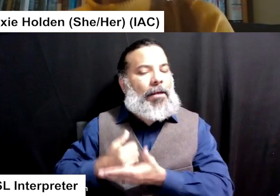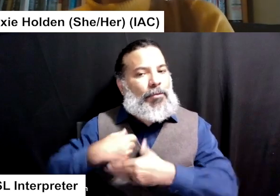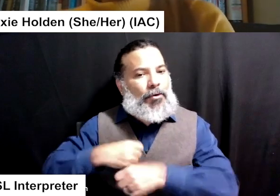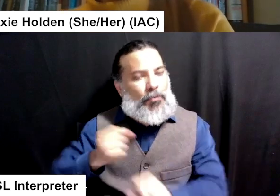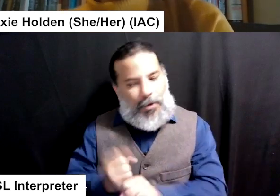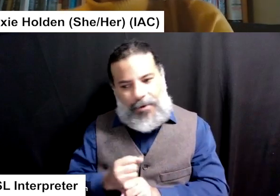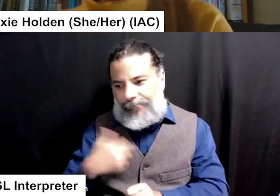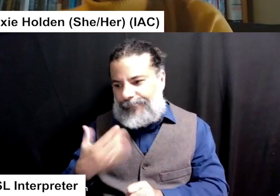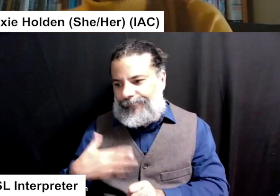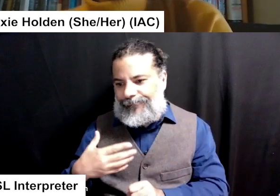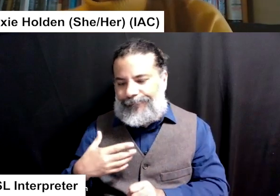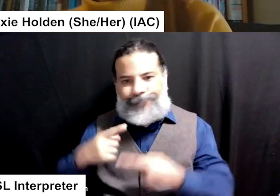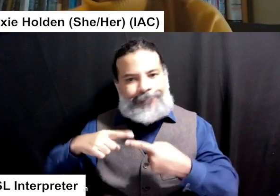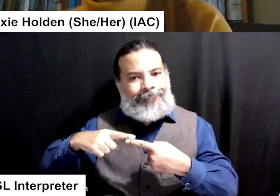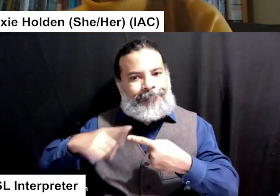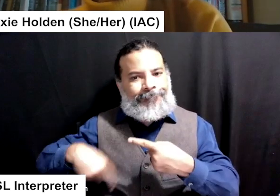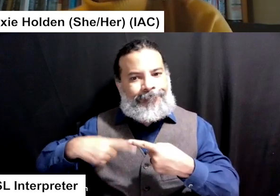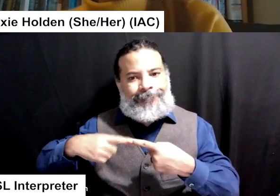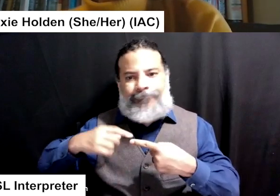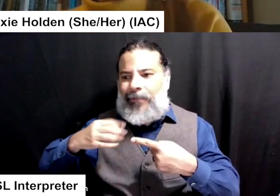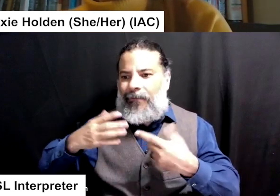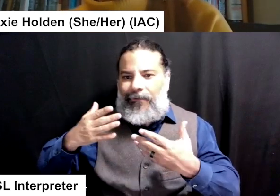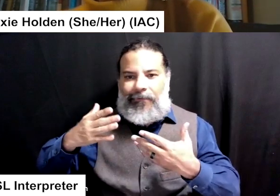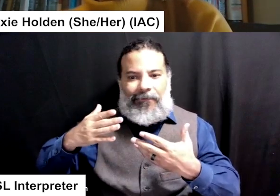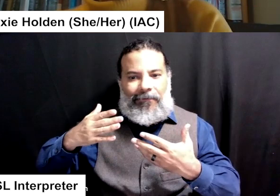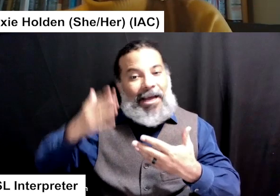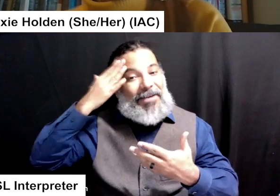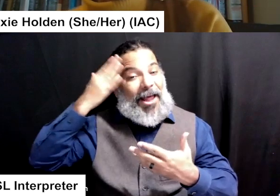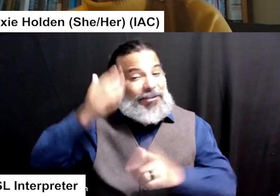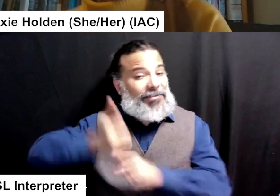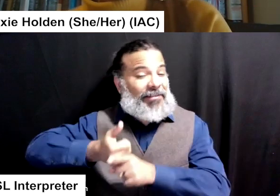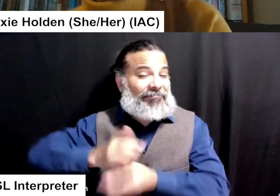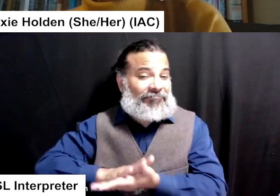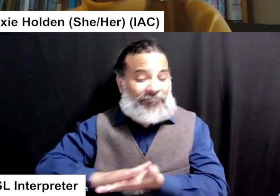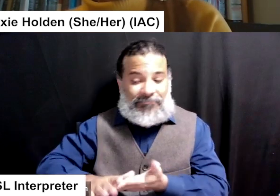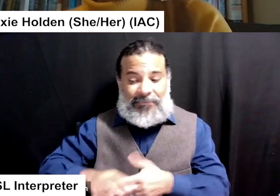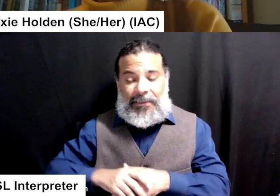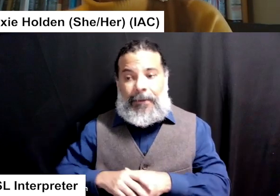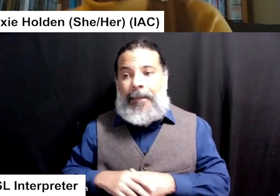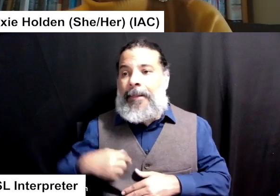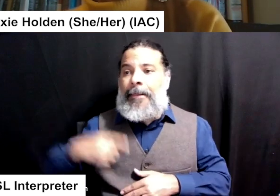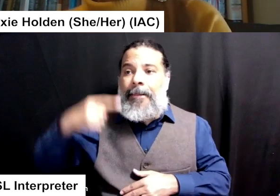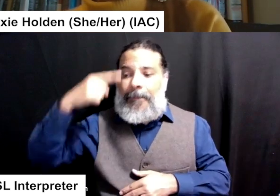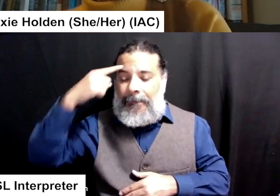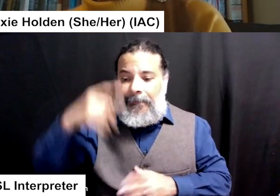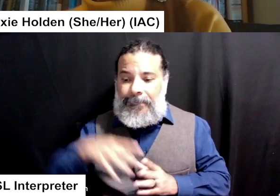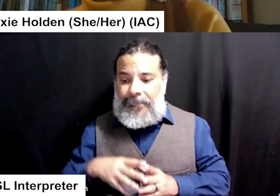just a cycle of knowledge in and of itself. I think